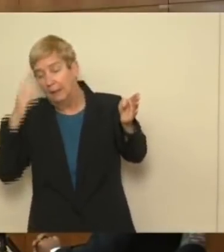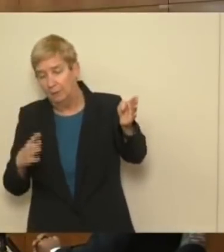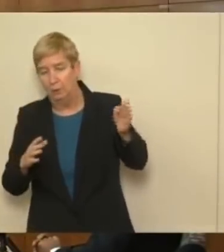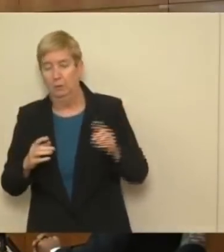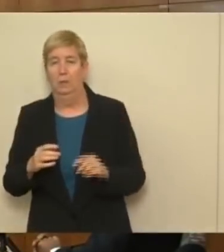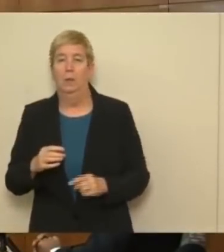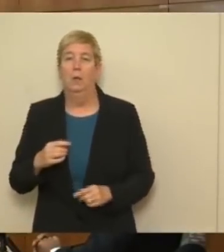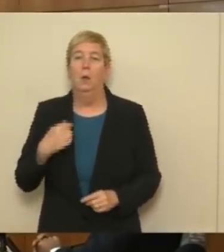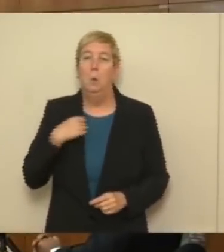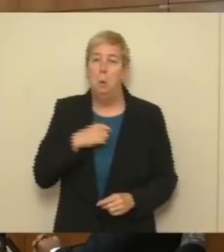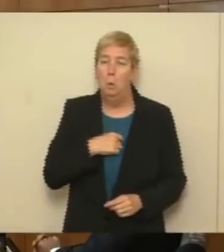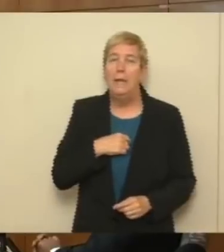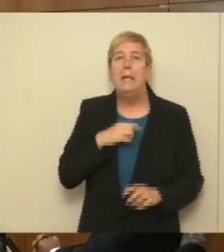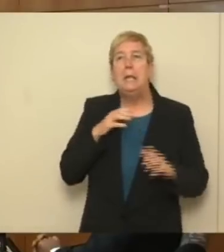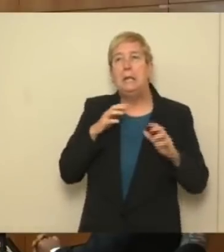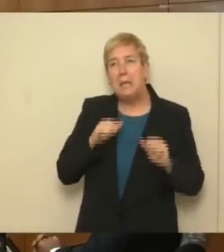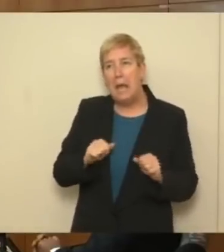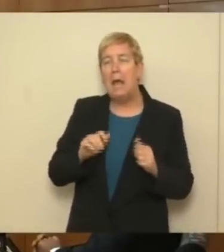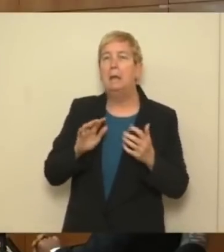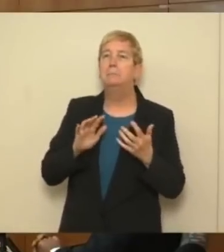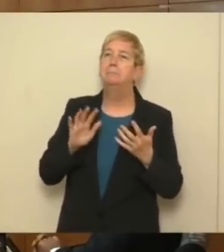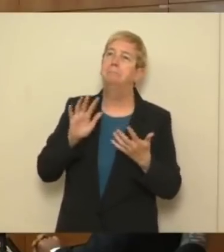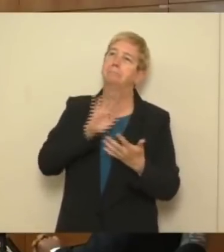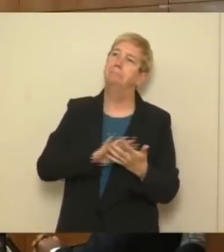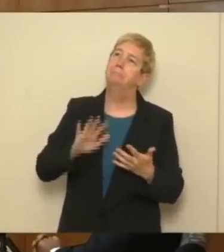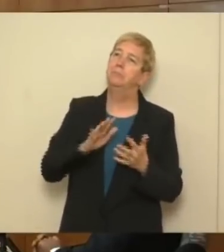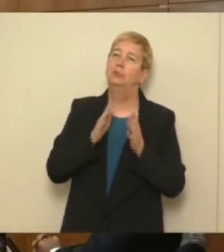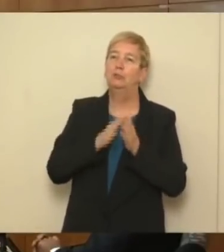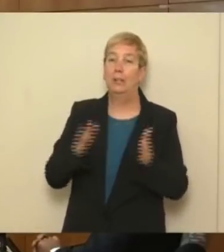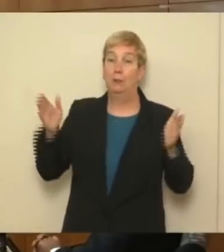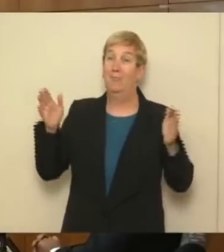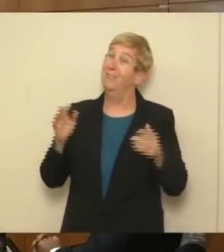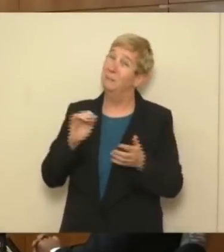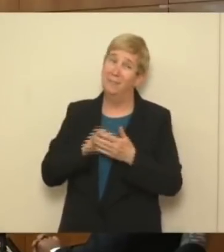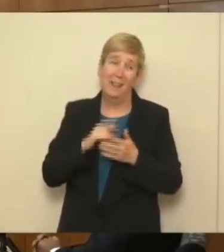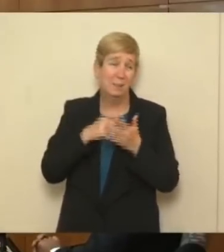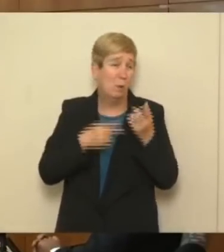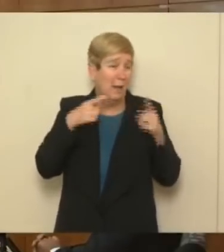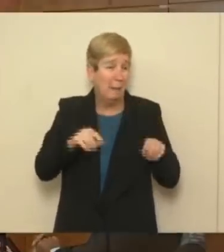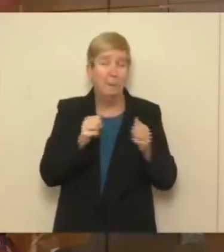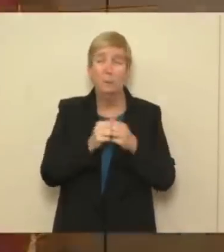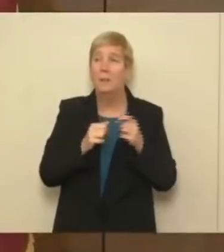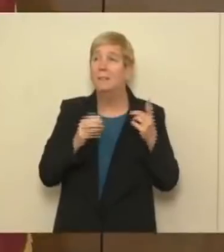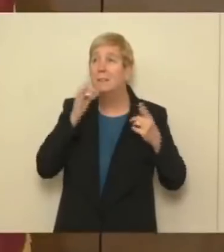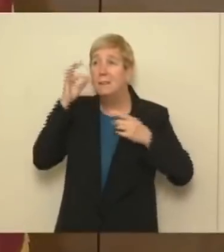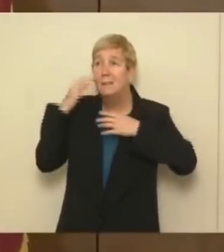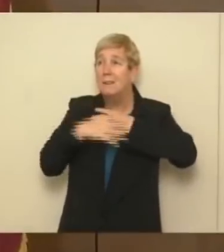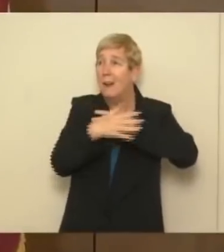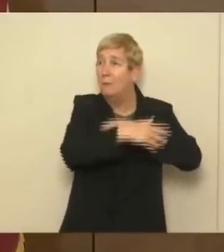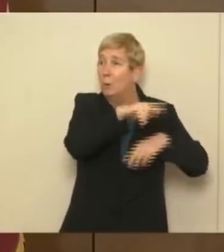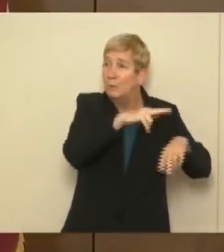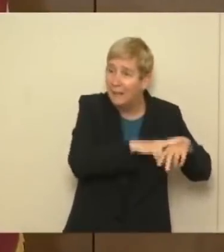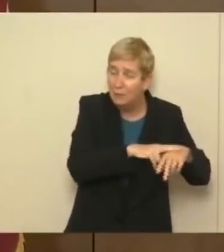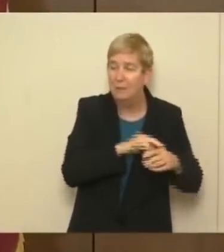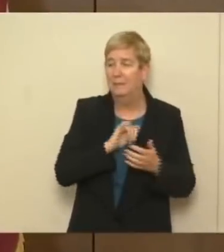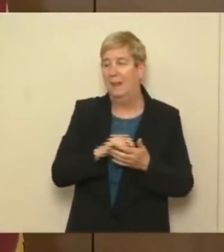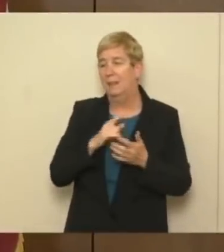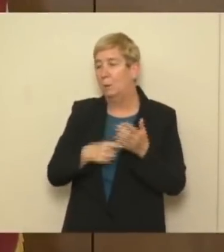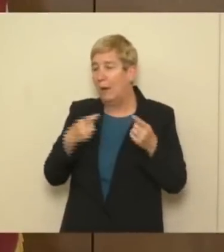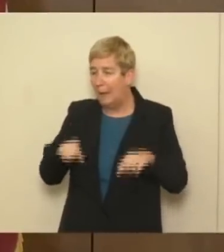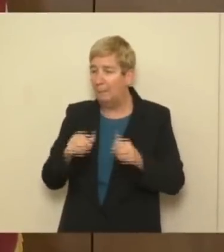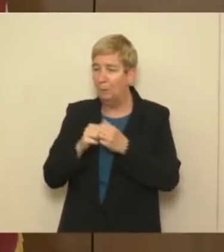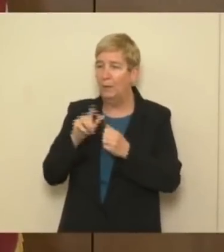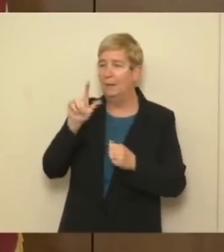we can generally answer that. That's how we had spread at the Navajo Nation. That's how we had spread in other areas like Laguna